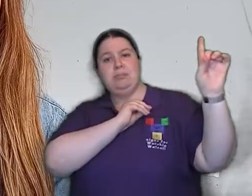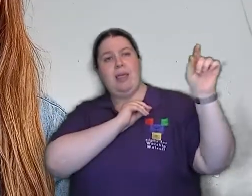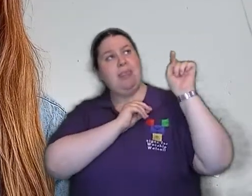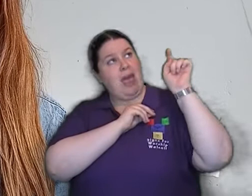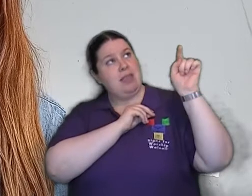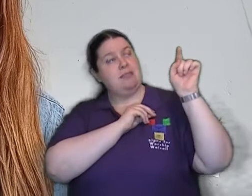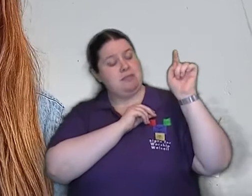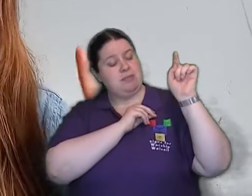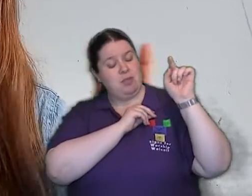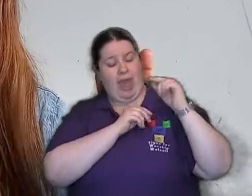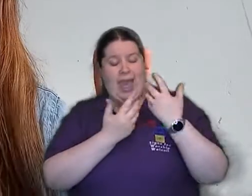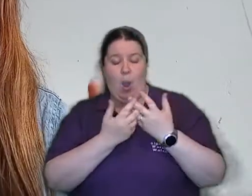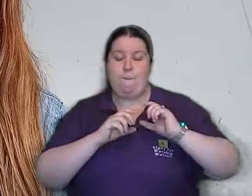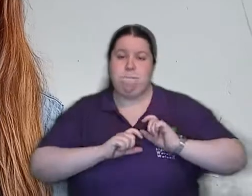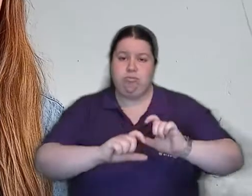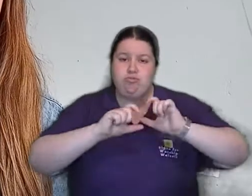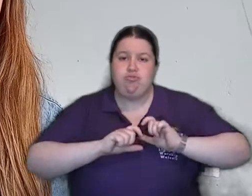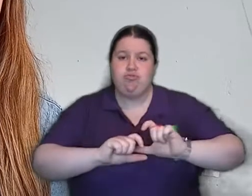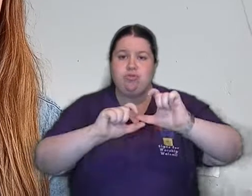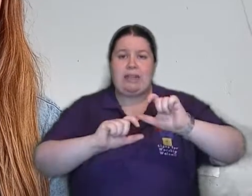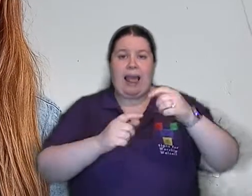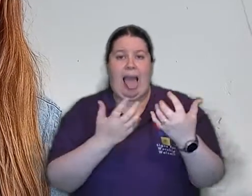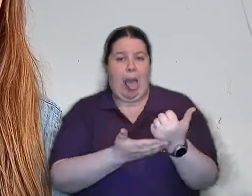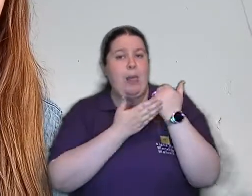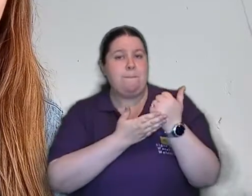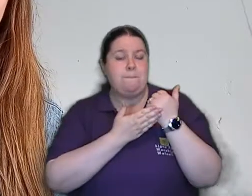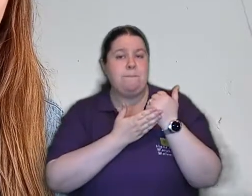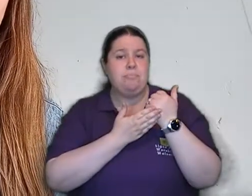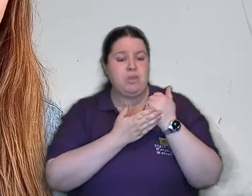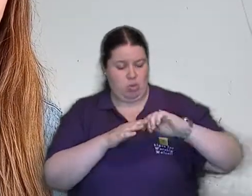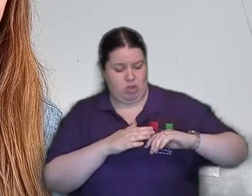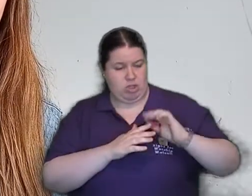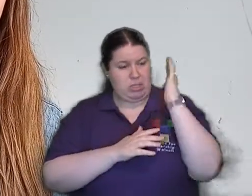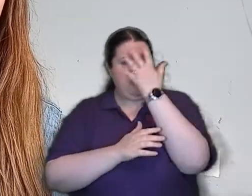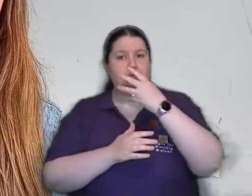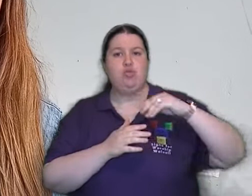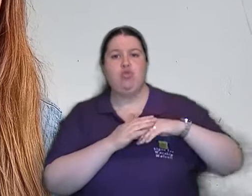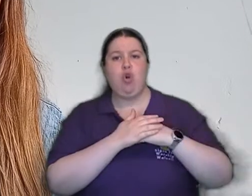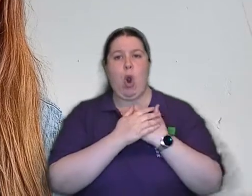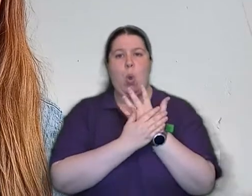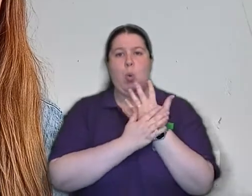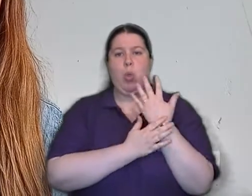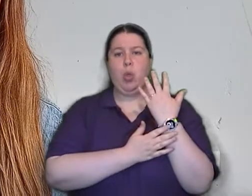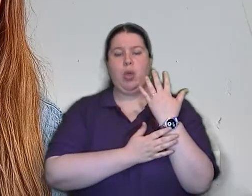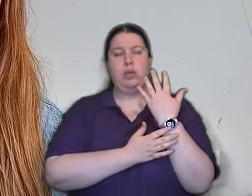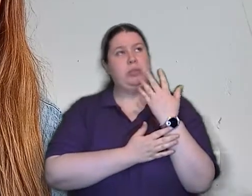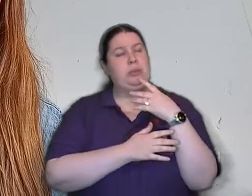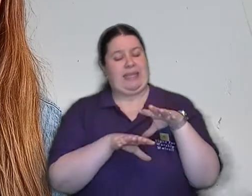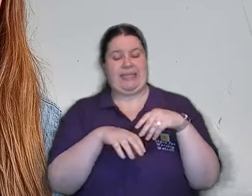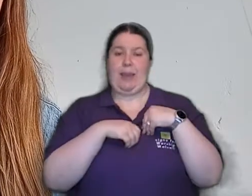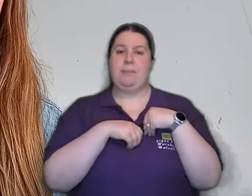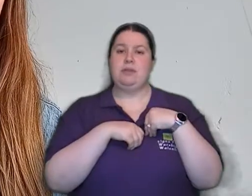Jesus. That's the work that perseverance has a hand in accomplishing. We grow in spiritual